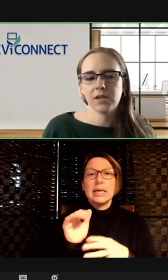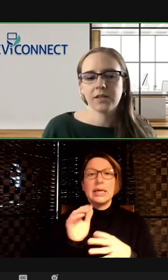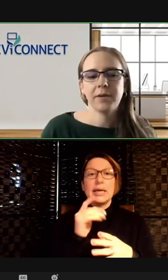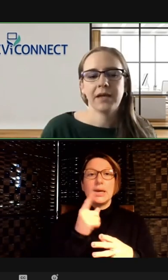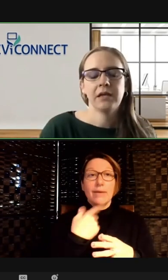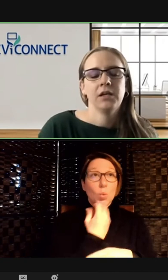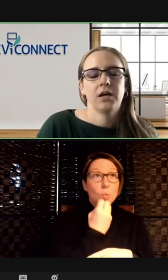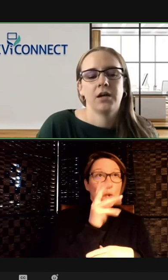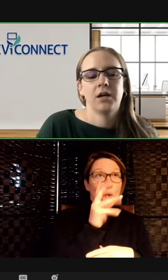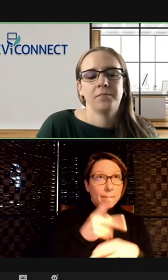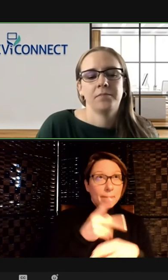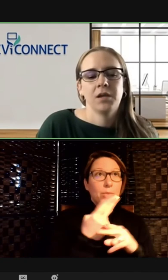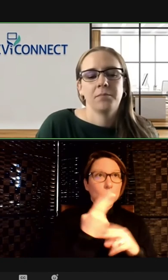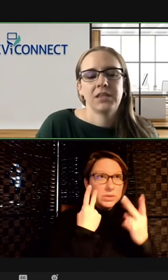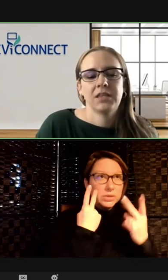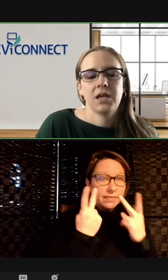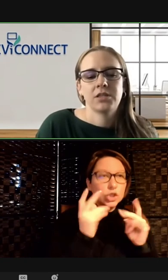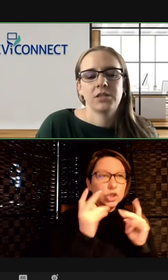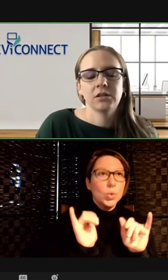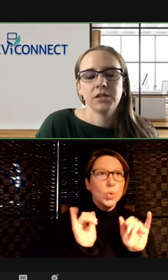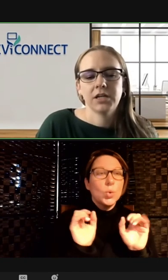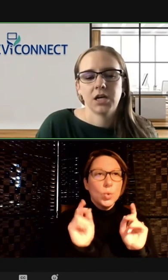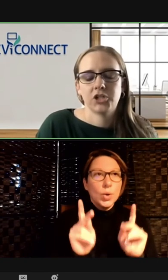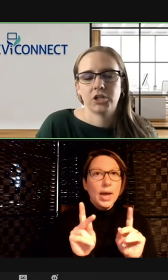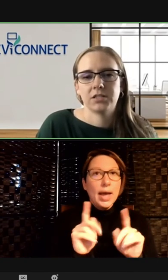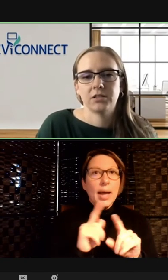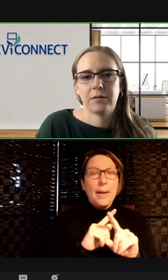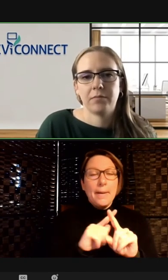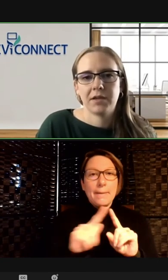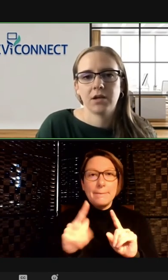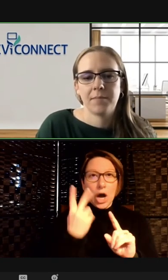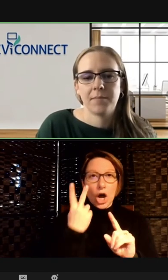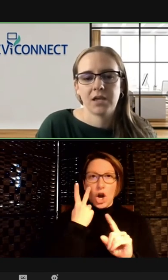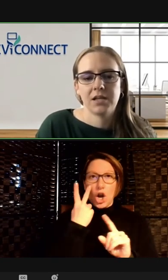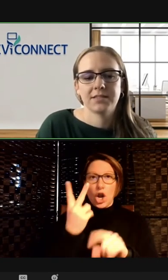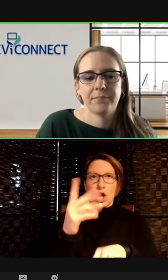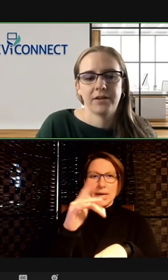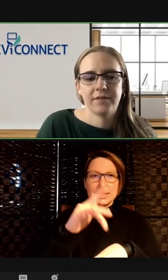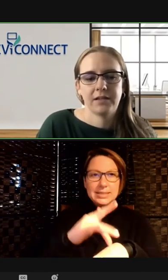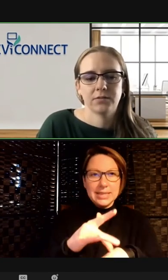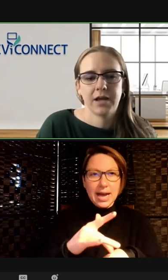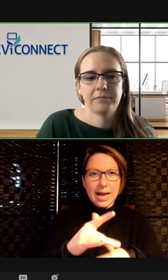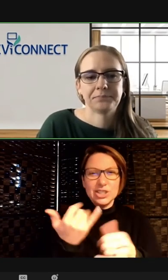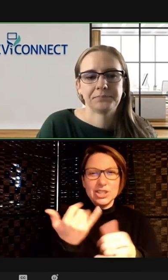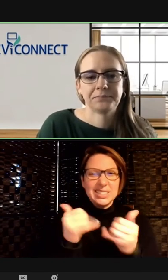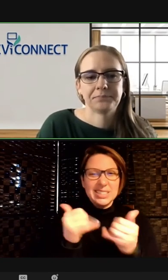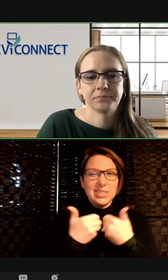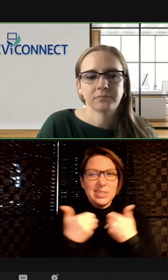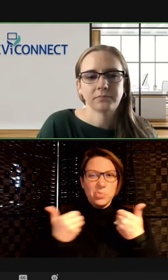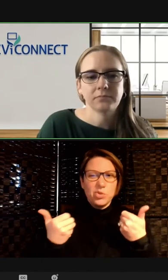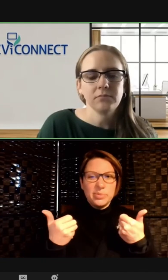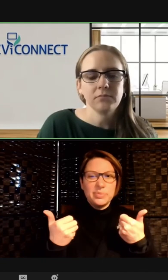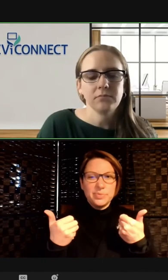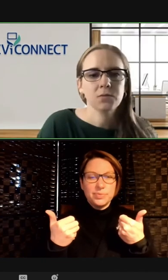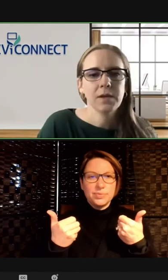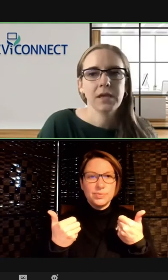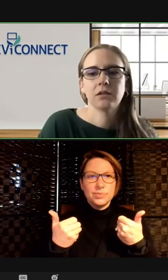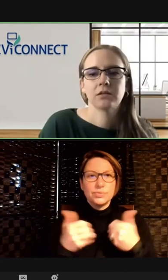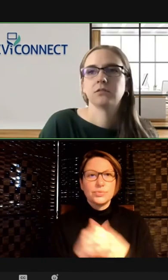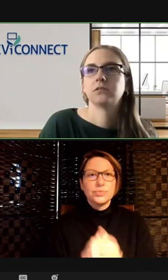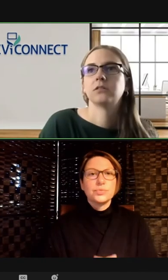and get going a little bit. But their look and touch are still probably coming in as separate events. Okay. And then